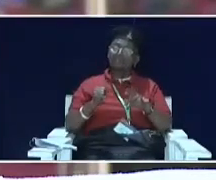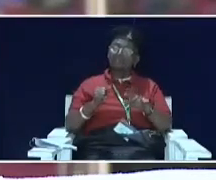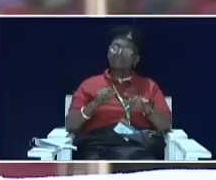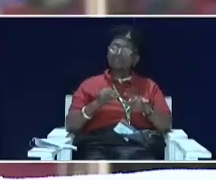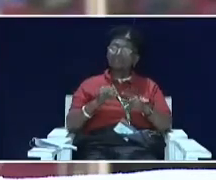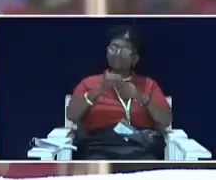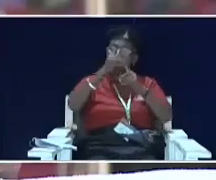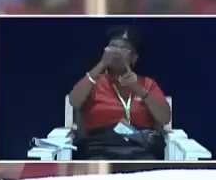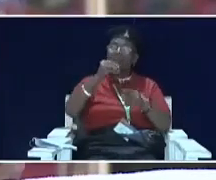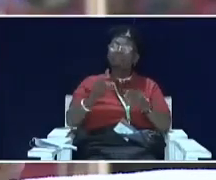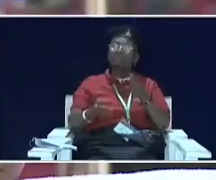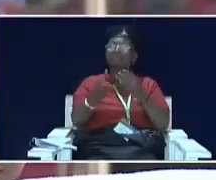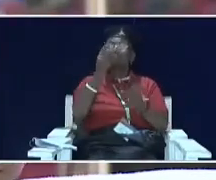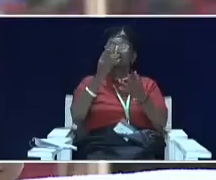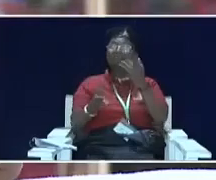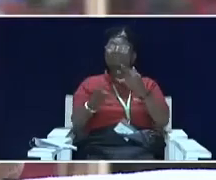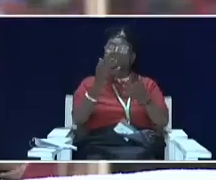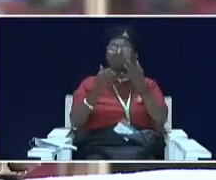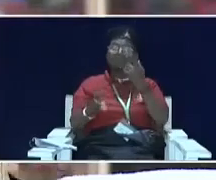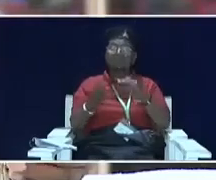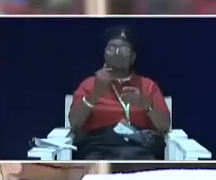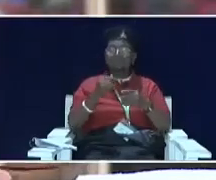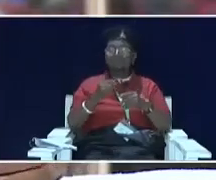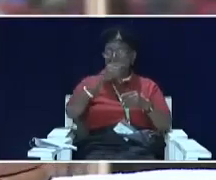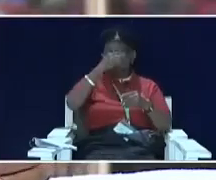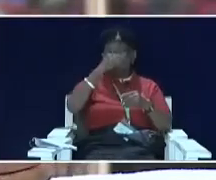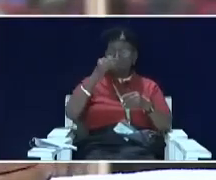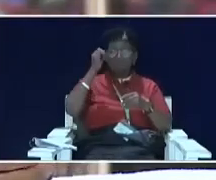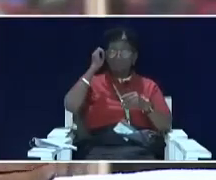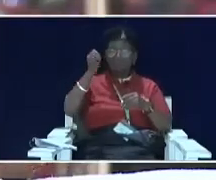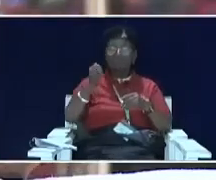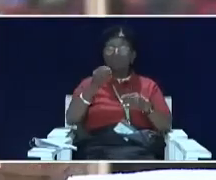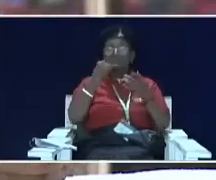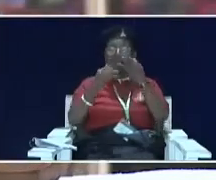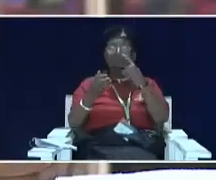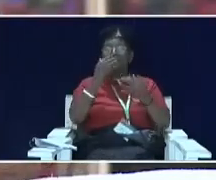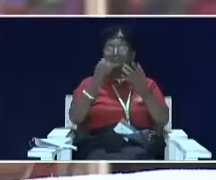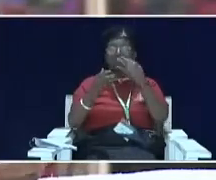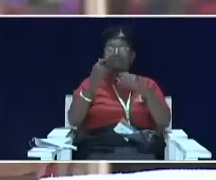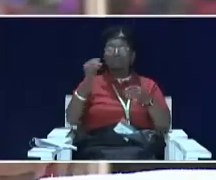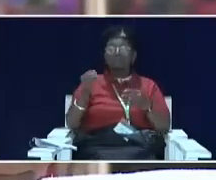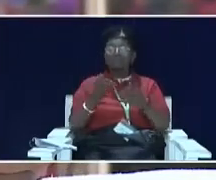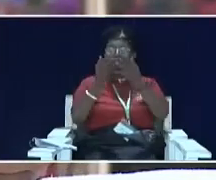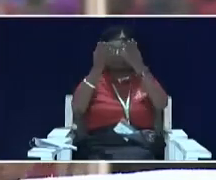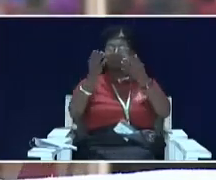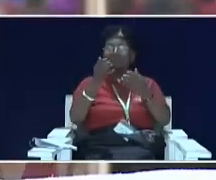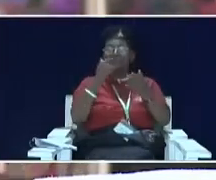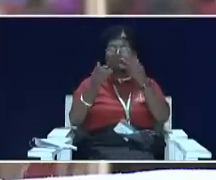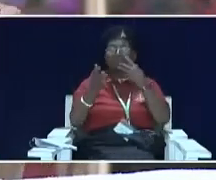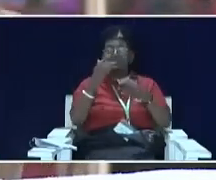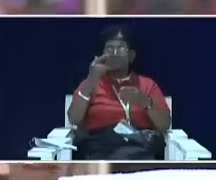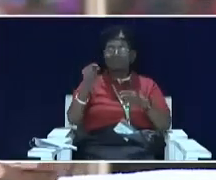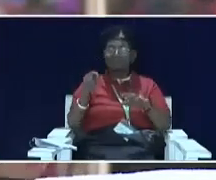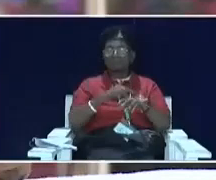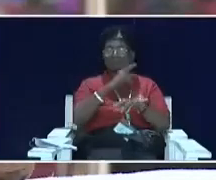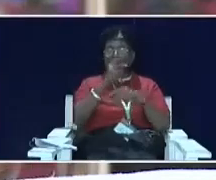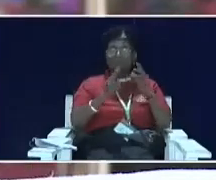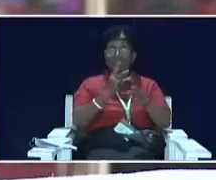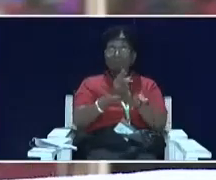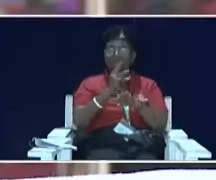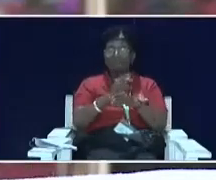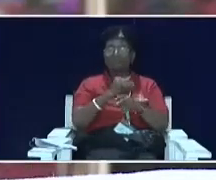special fire, it consumed the offering, consumed the wood, and consumed the